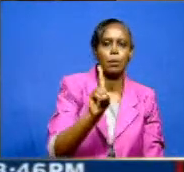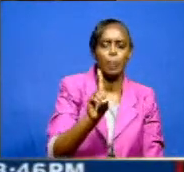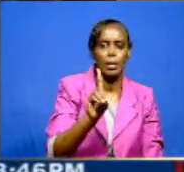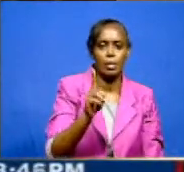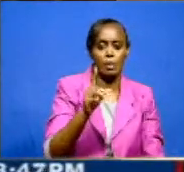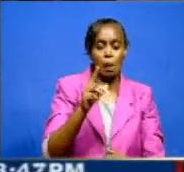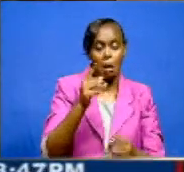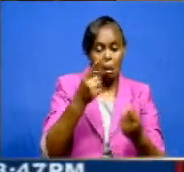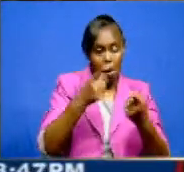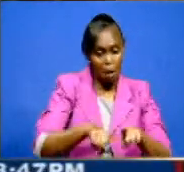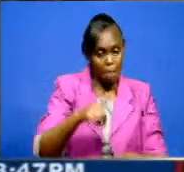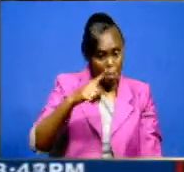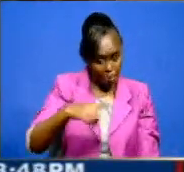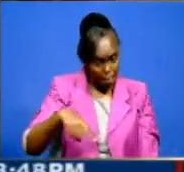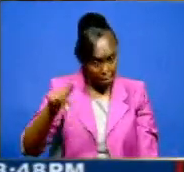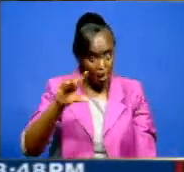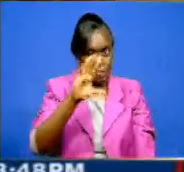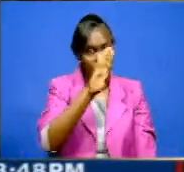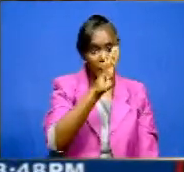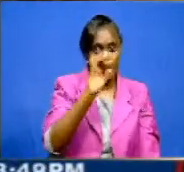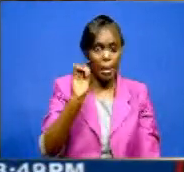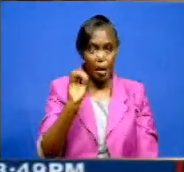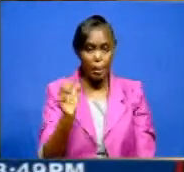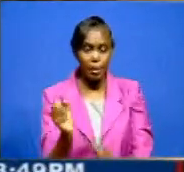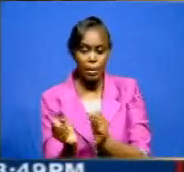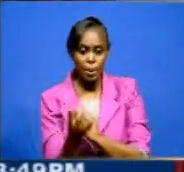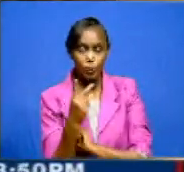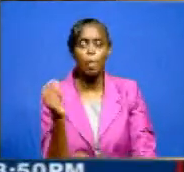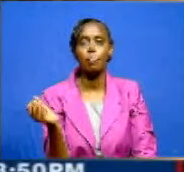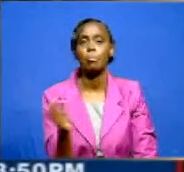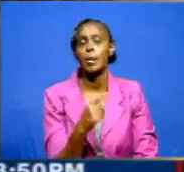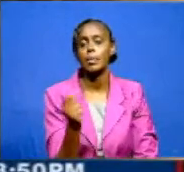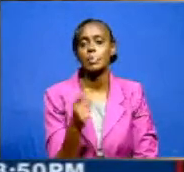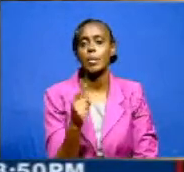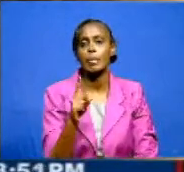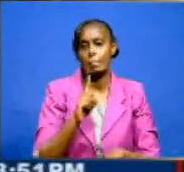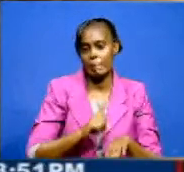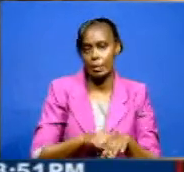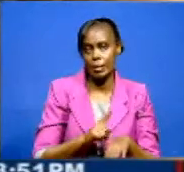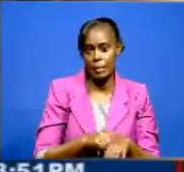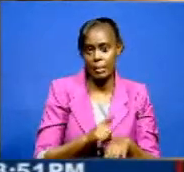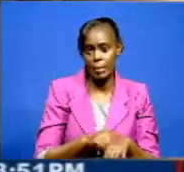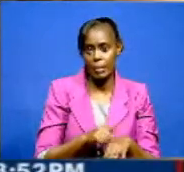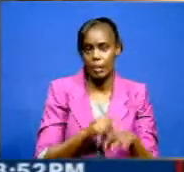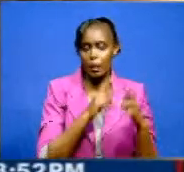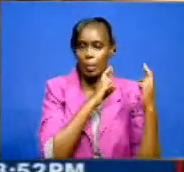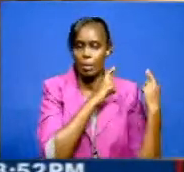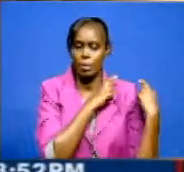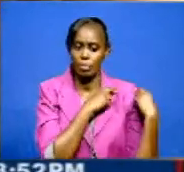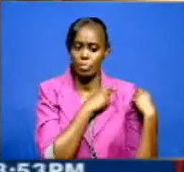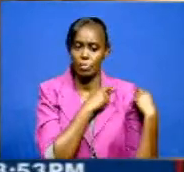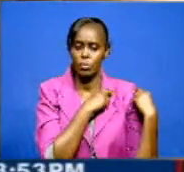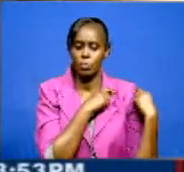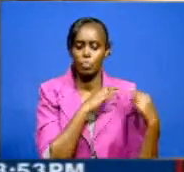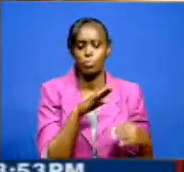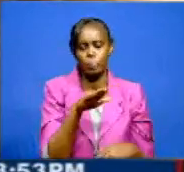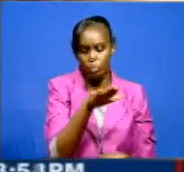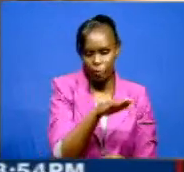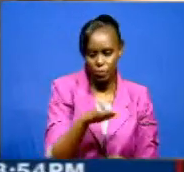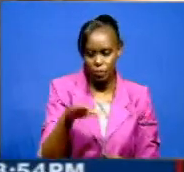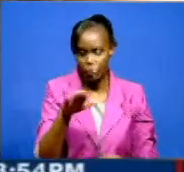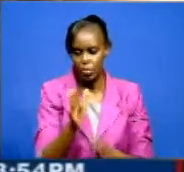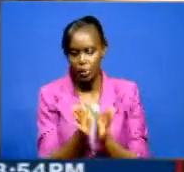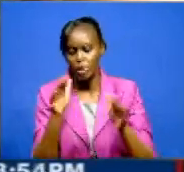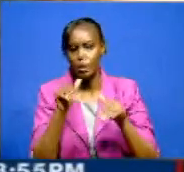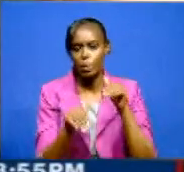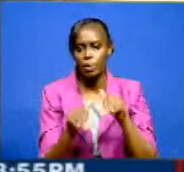was to pass, the 12 months period that obligates the new constituencies not to apply to a general election